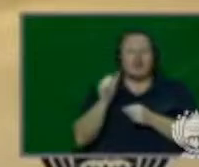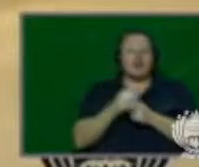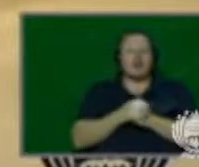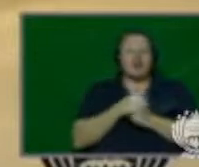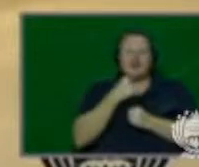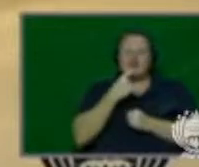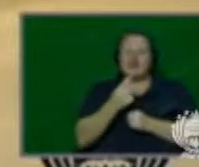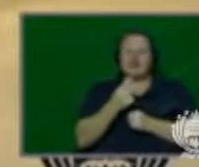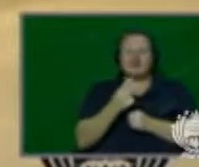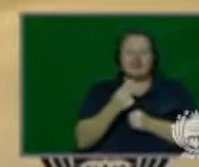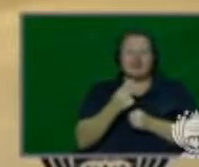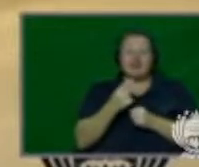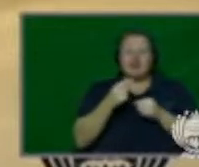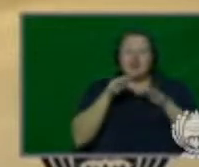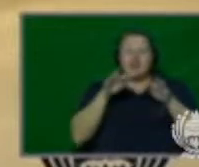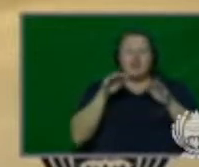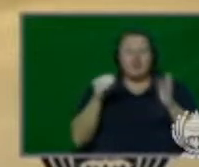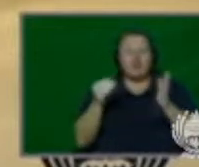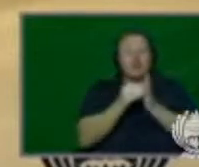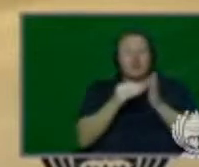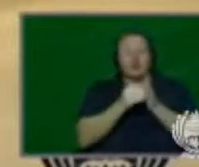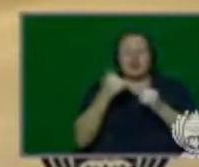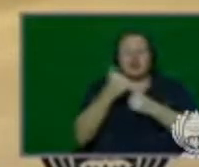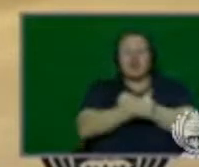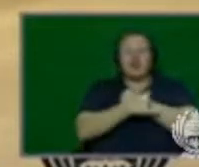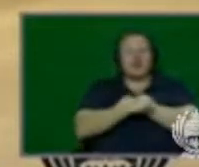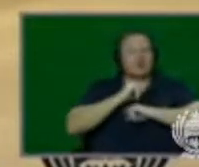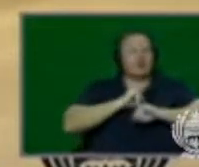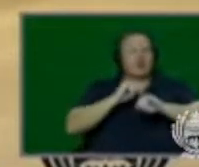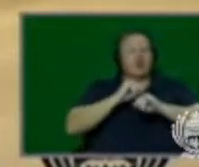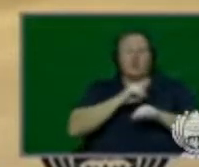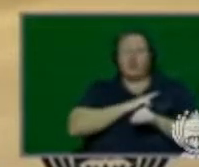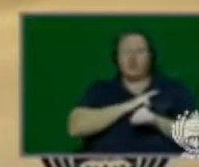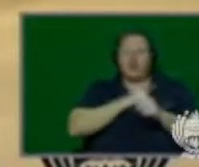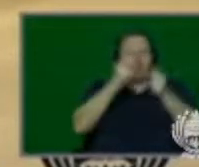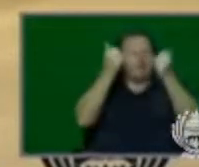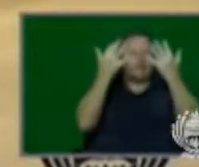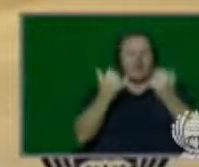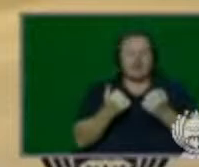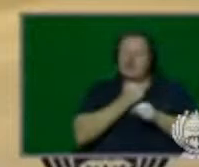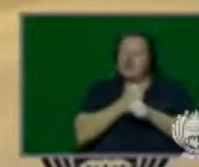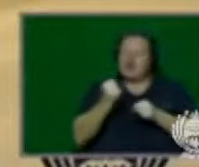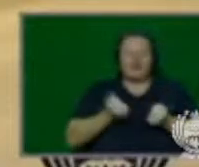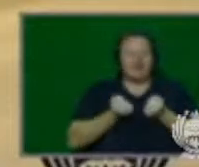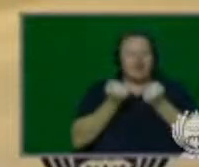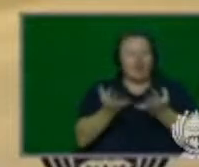the country in crisis because this budget will never be tabled."